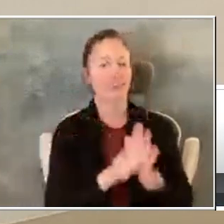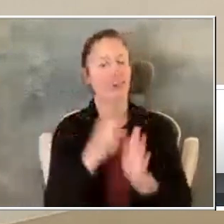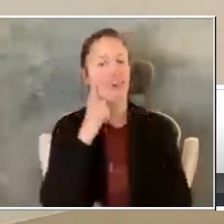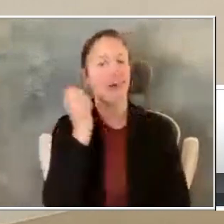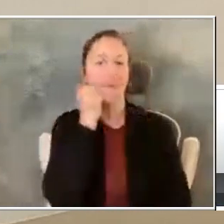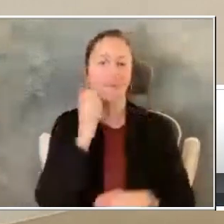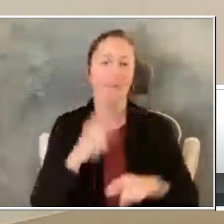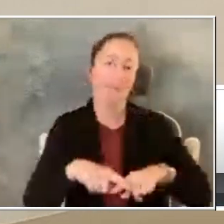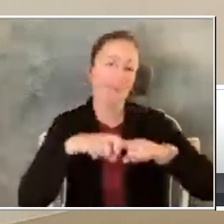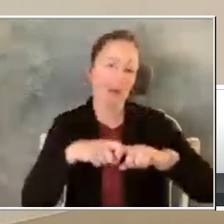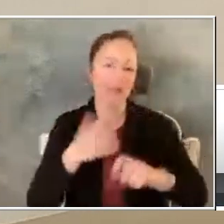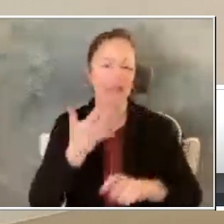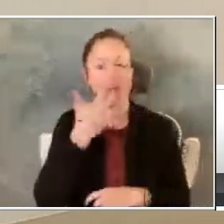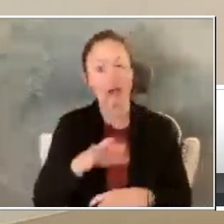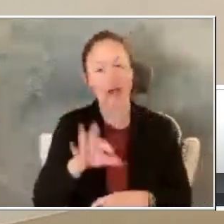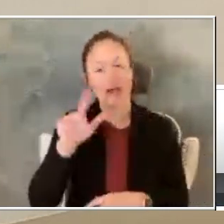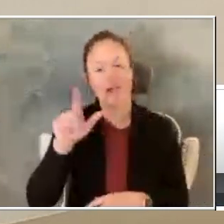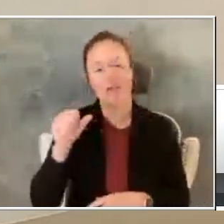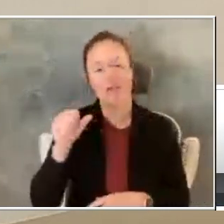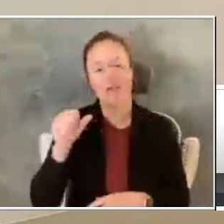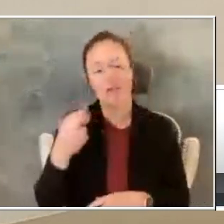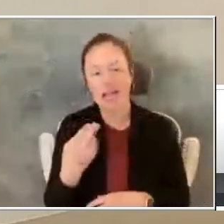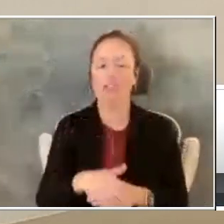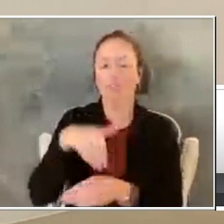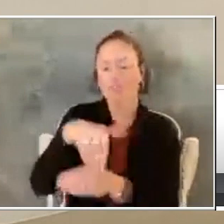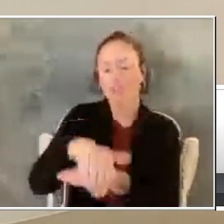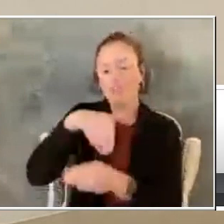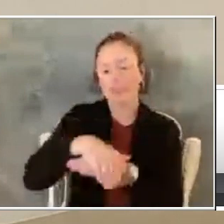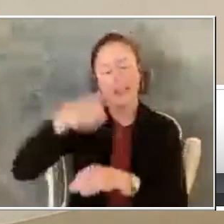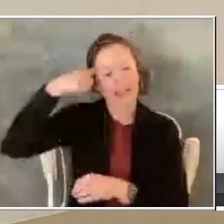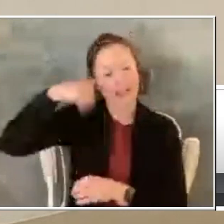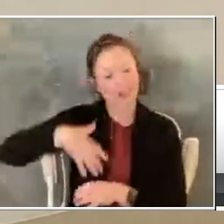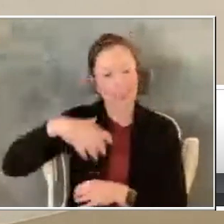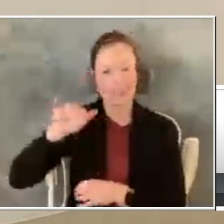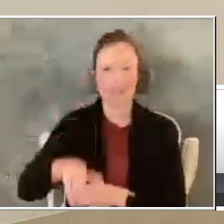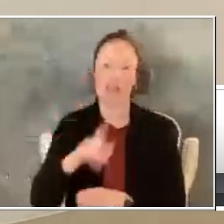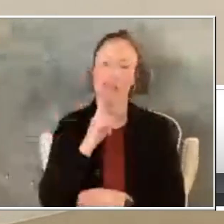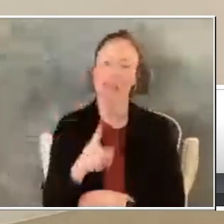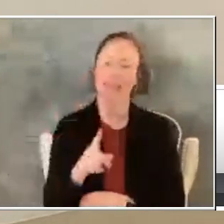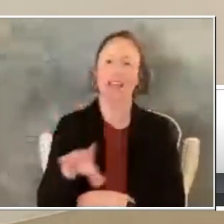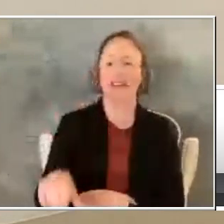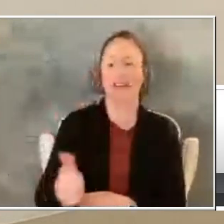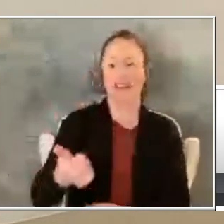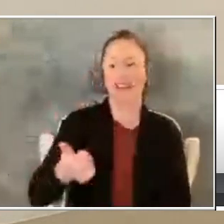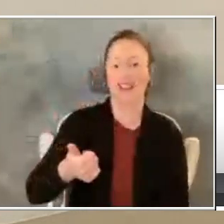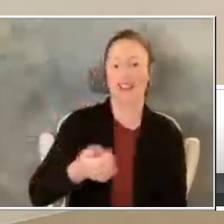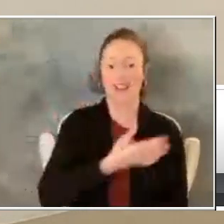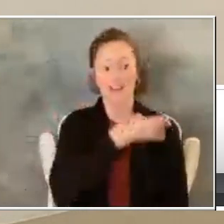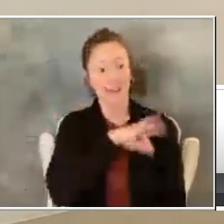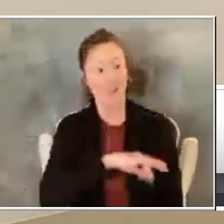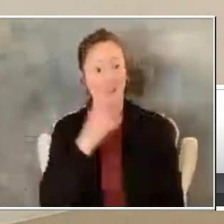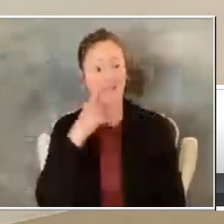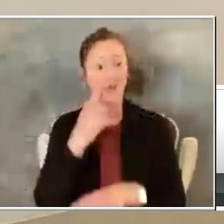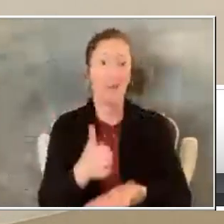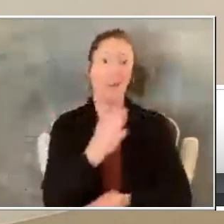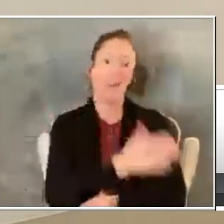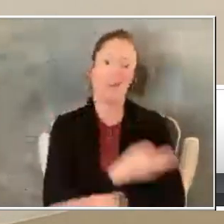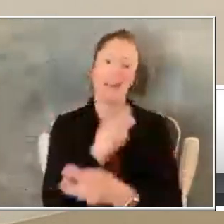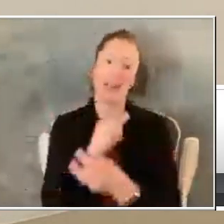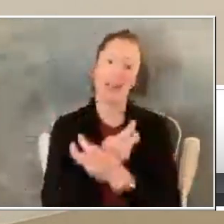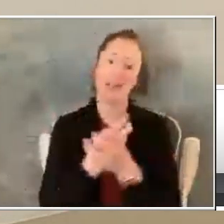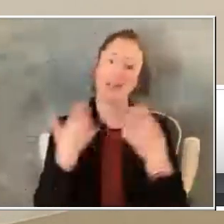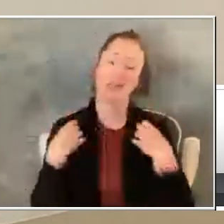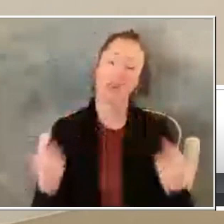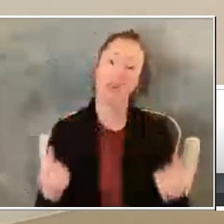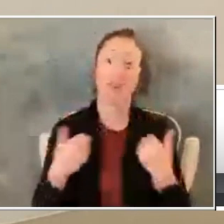women experience during the menopausal transition, with sort of the secondary benefit to improving bone health. And there are